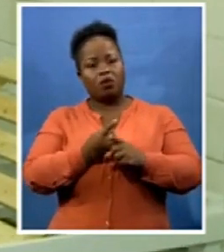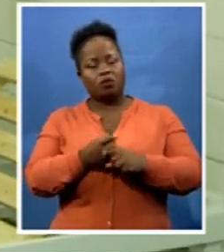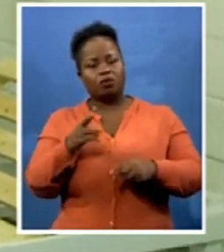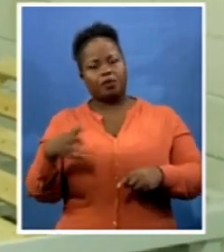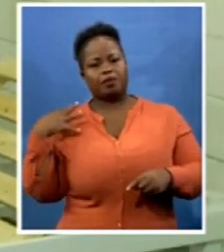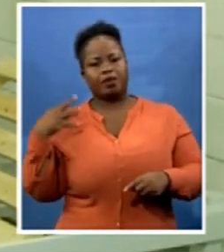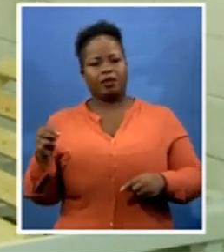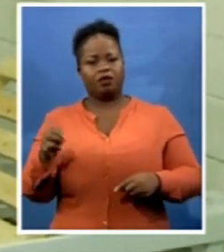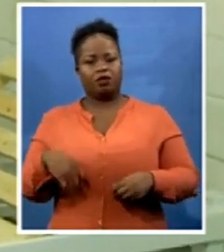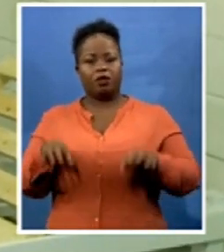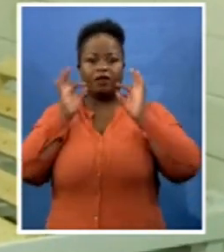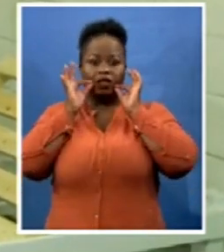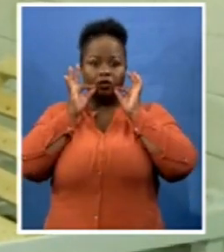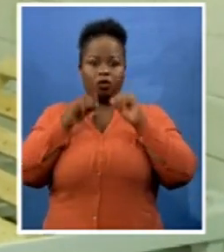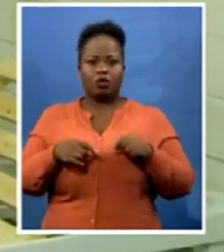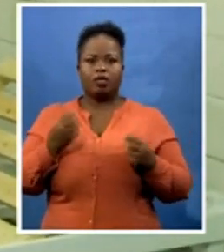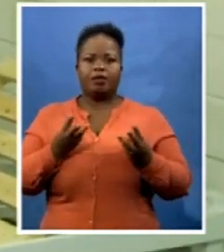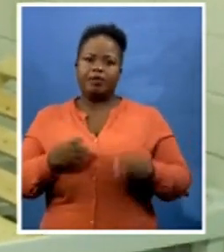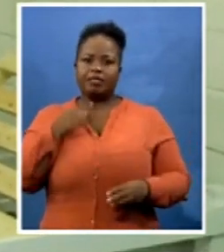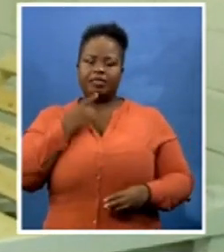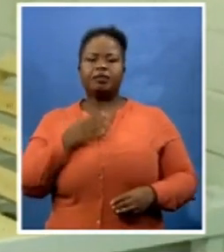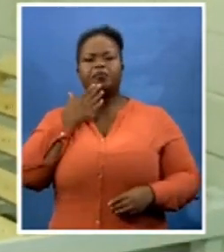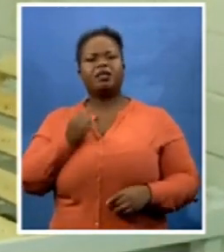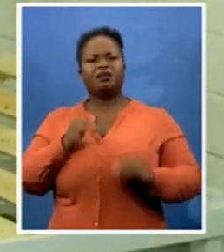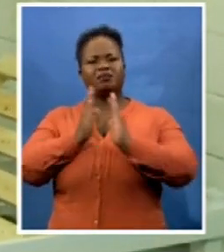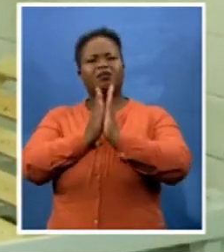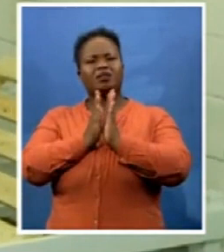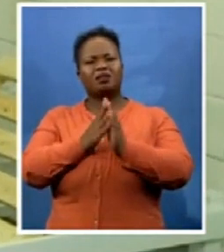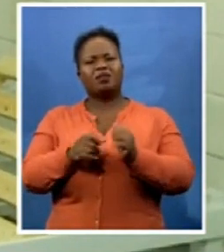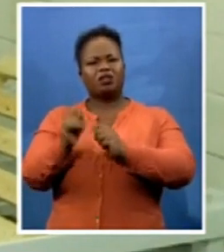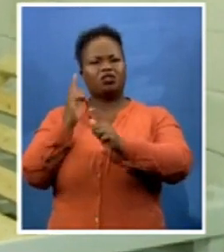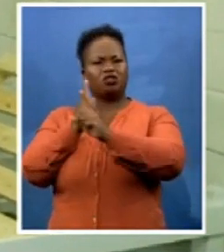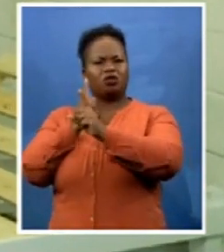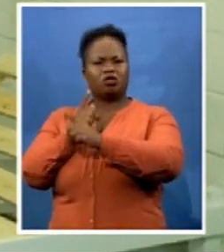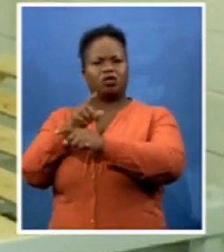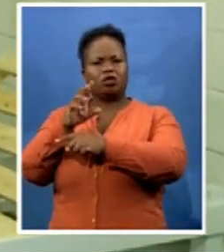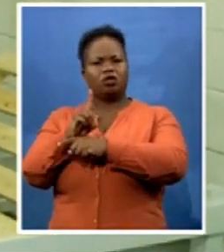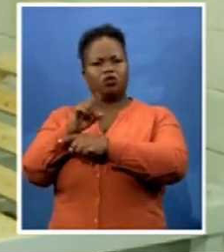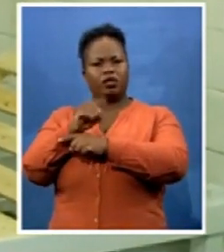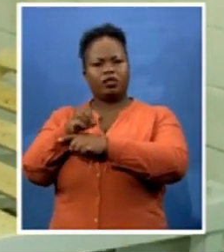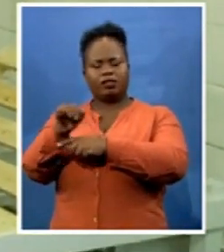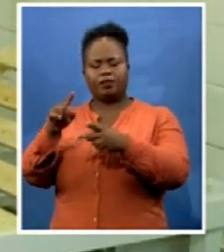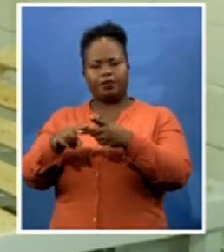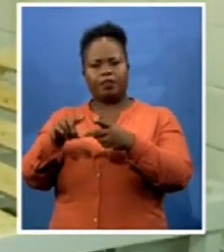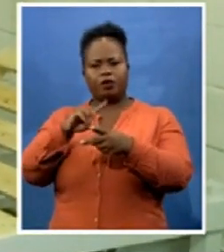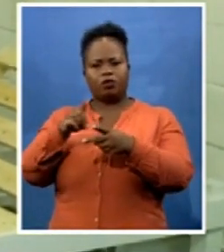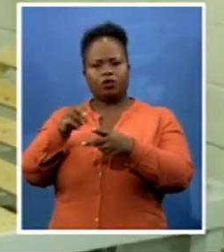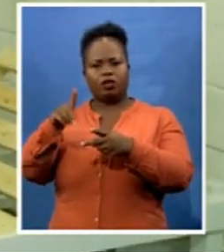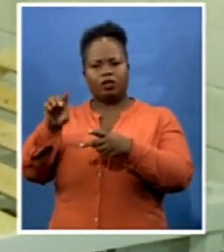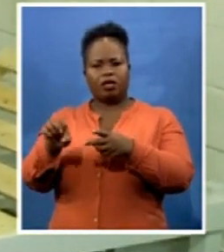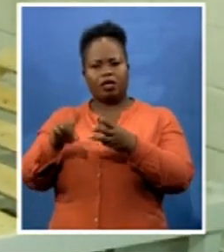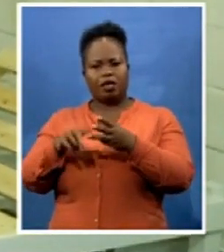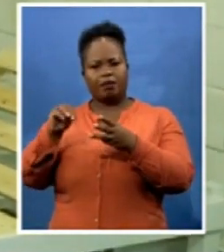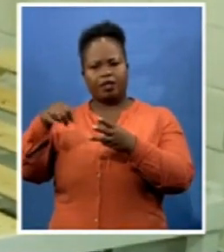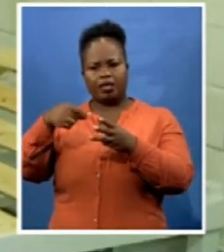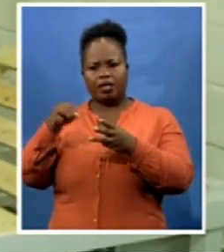please can you ask him to come to the townships such as Dwesi, Motherwell, Zwide, Magaki, where people are going on as business as usual, which